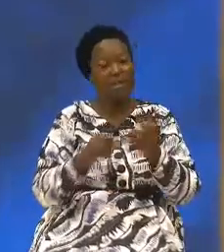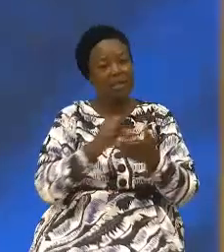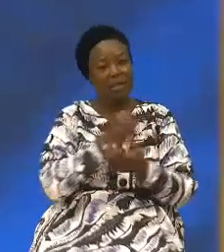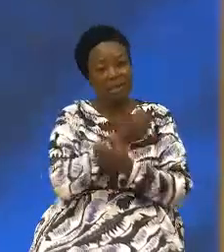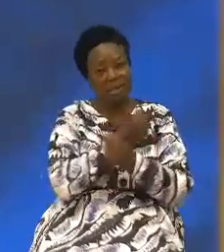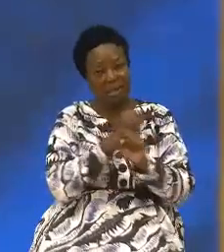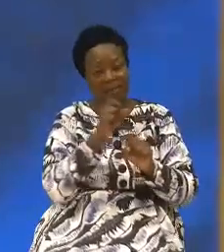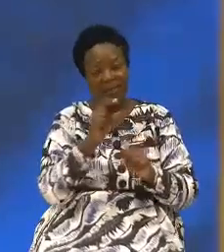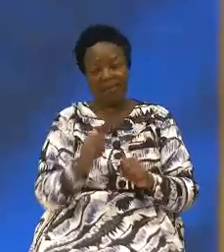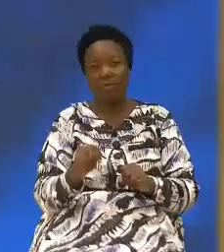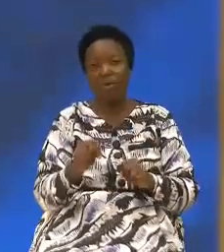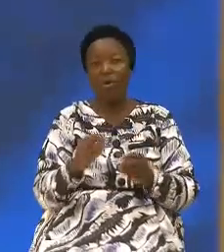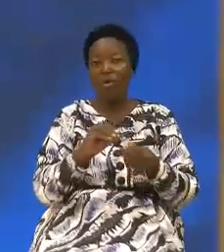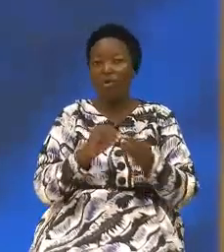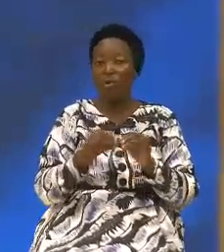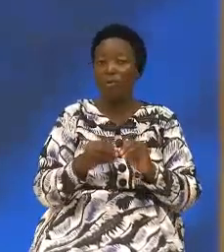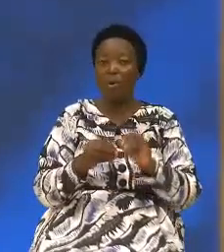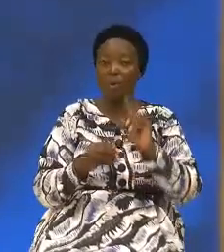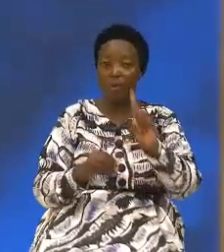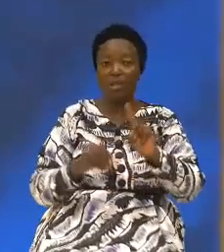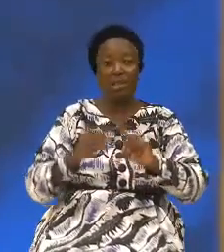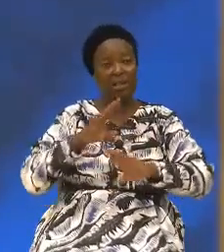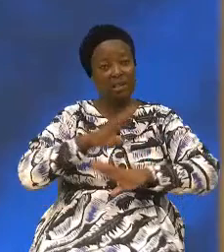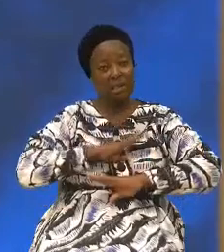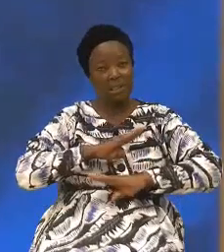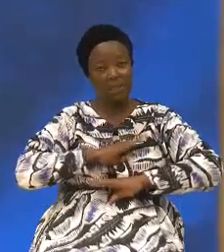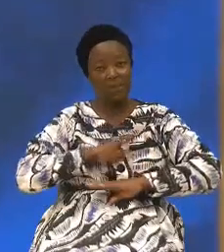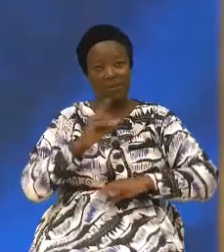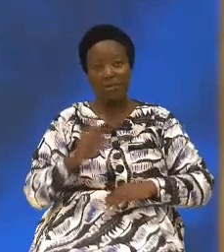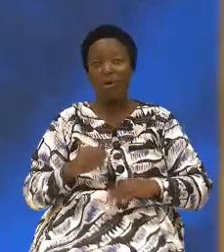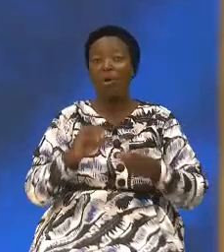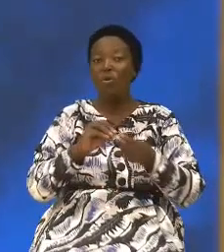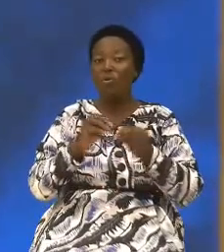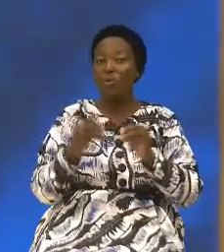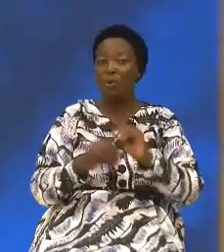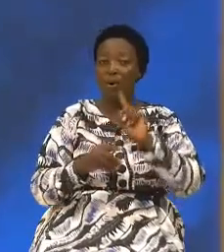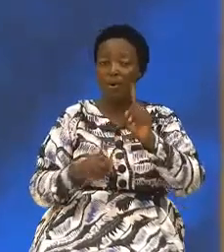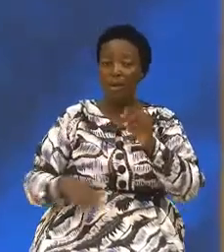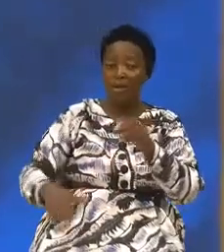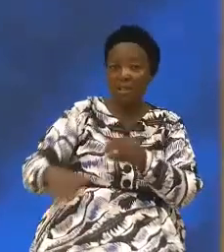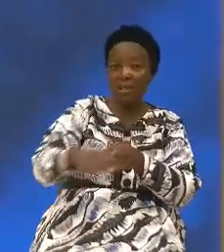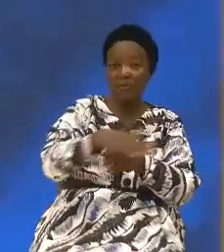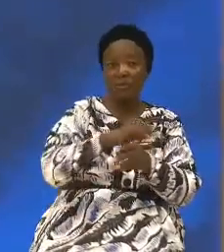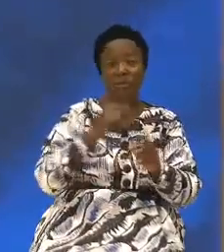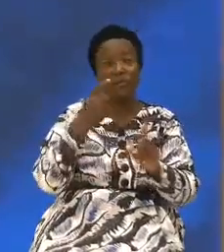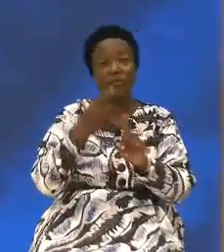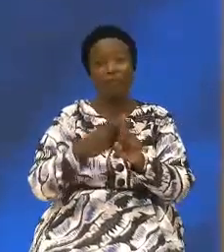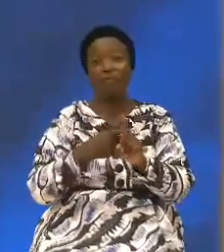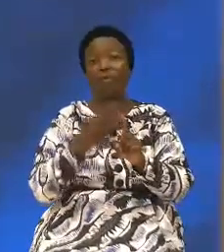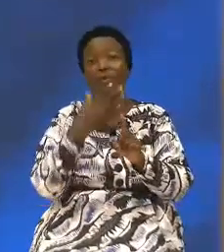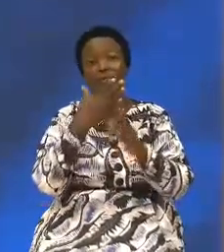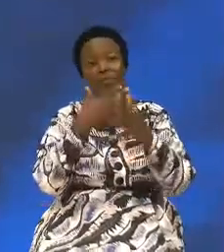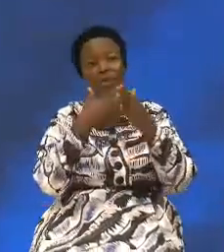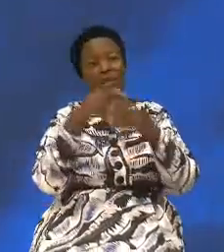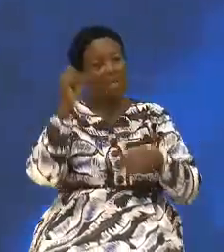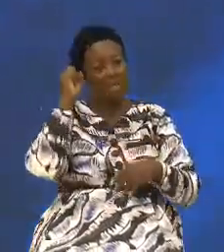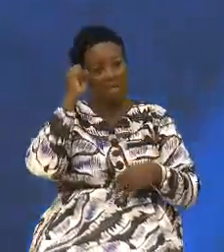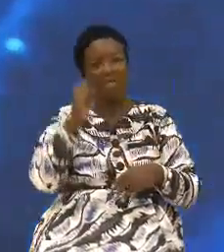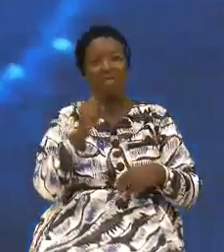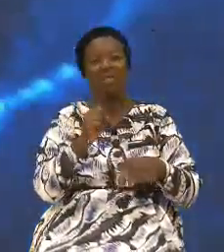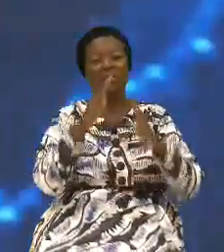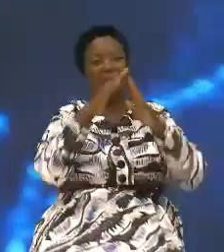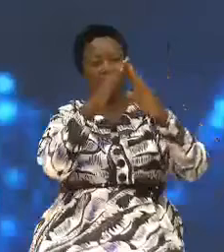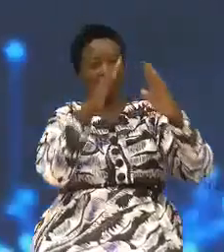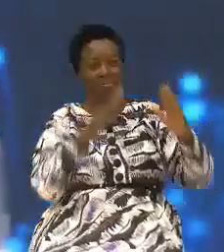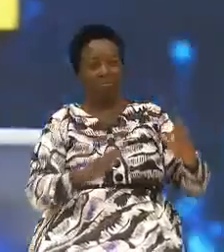one, satisfaction. Number one, saturation from his sanctuary. Number